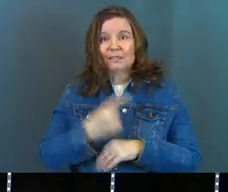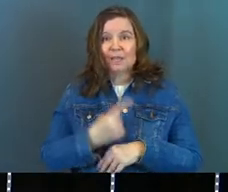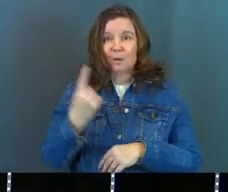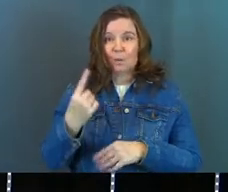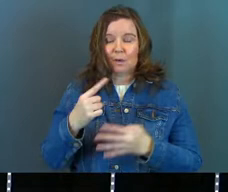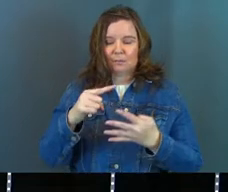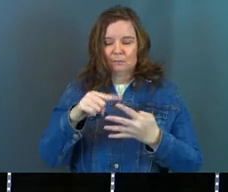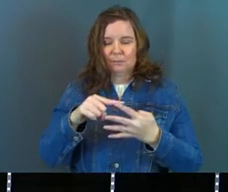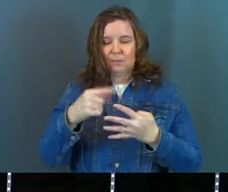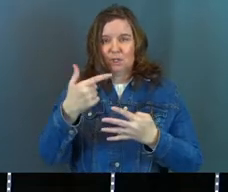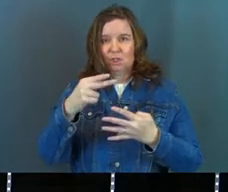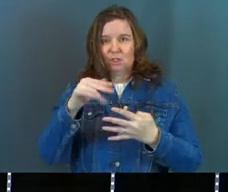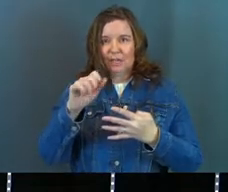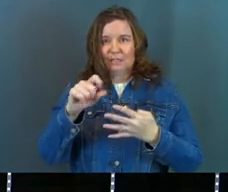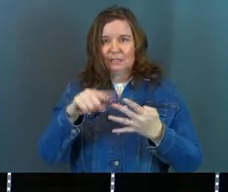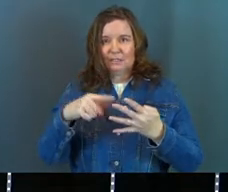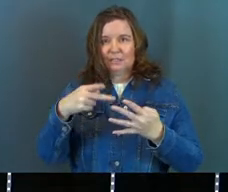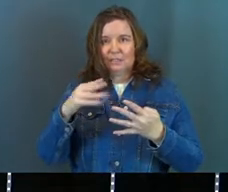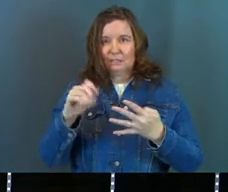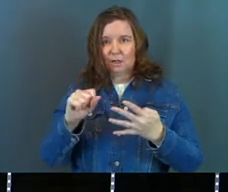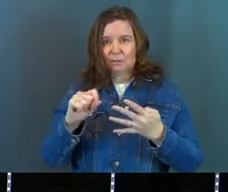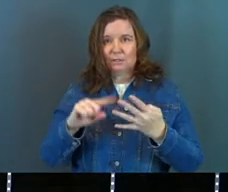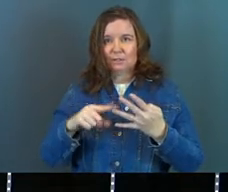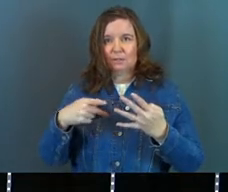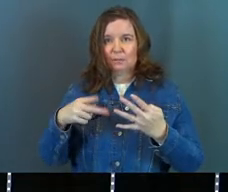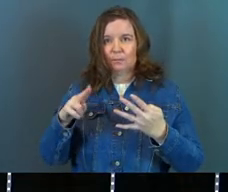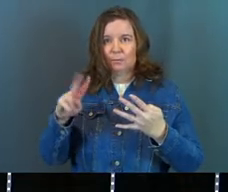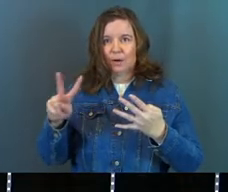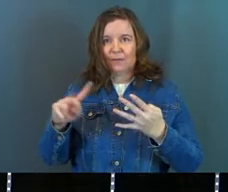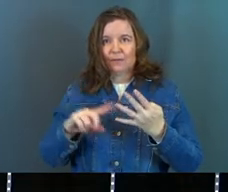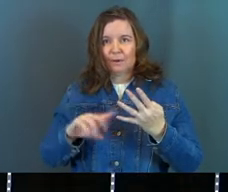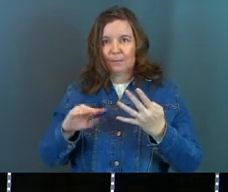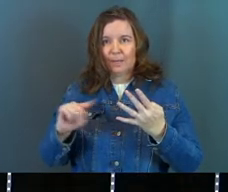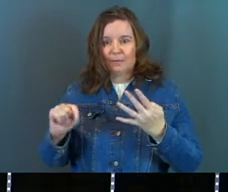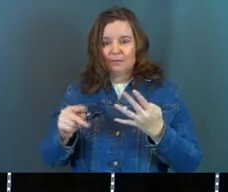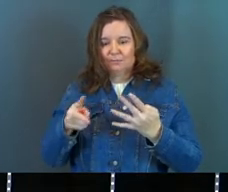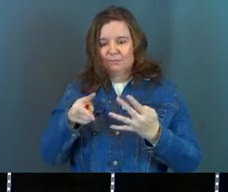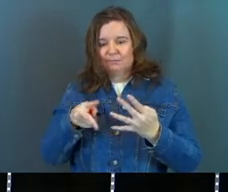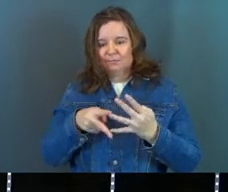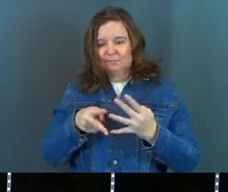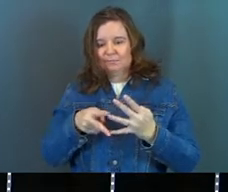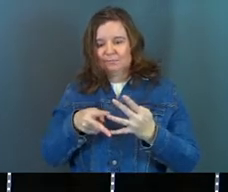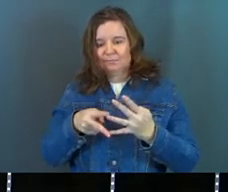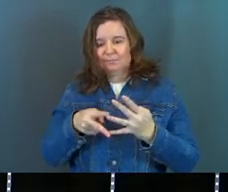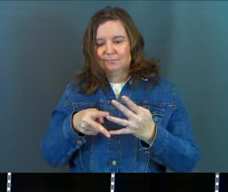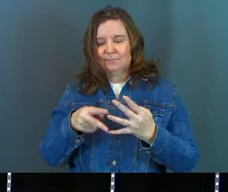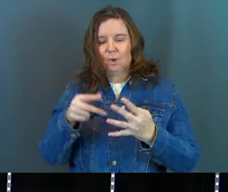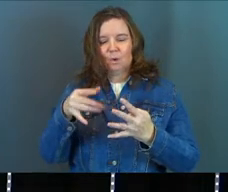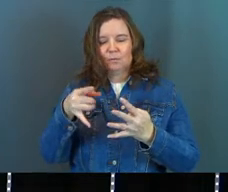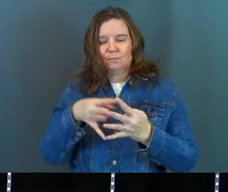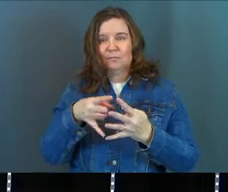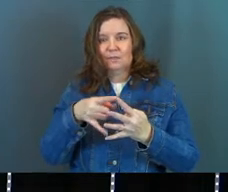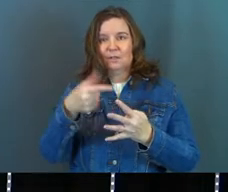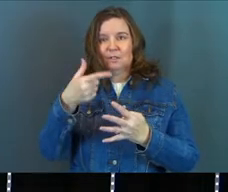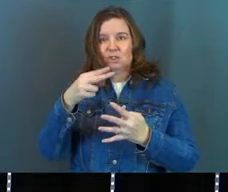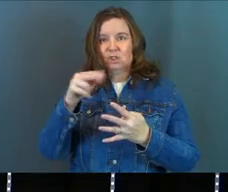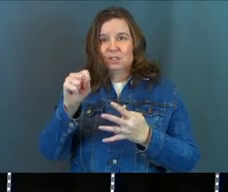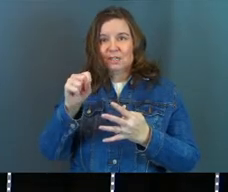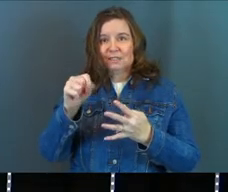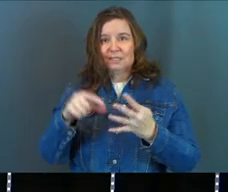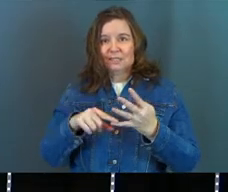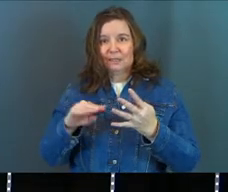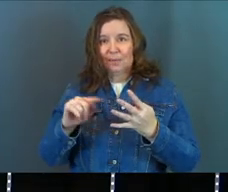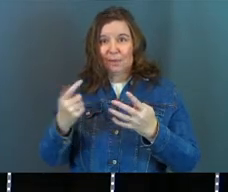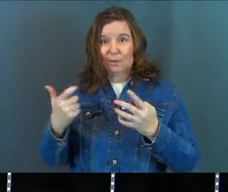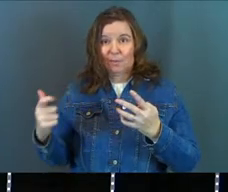one there, you've got Genesis, you got Psalm, you got Proverbs, you got Matthew. The two big readings there are Genesis and Matthew. And Genesis is for sure the scarier